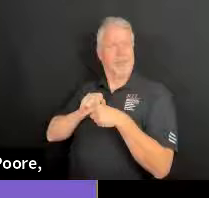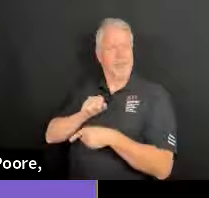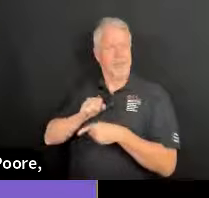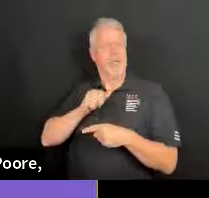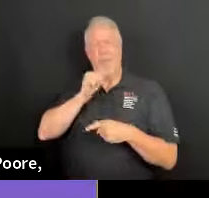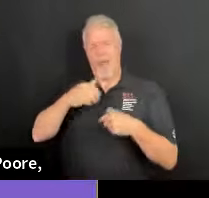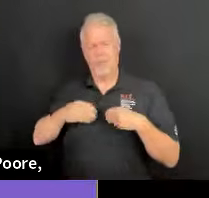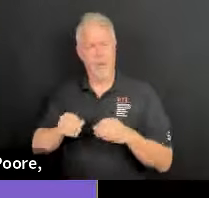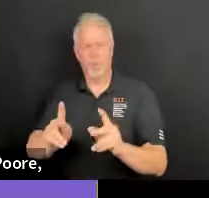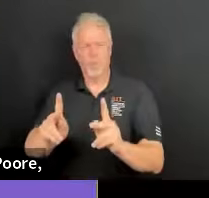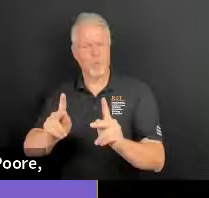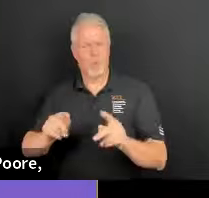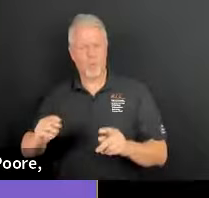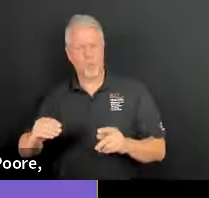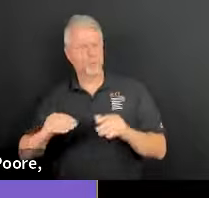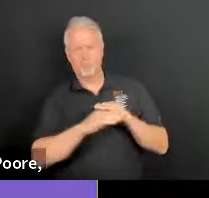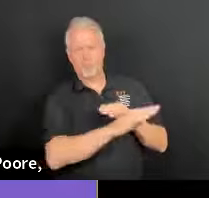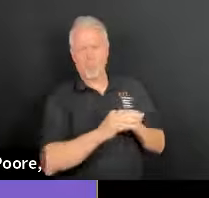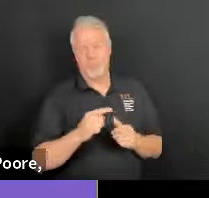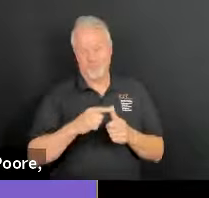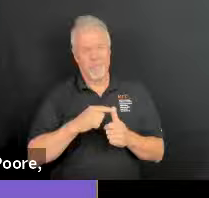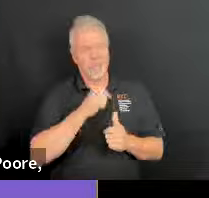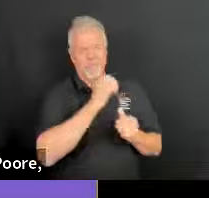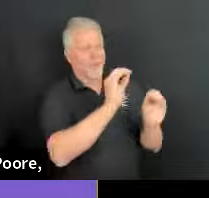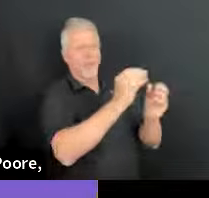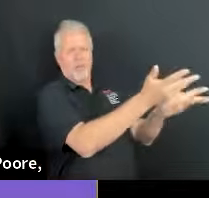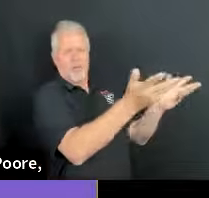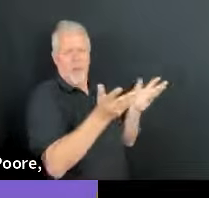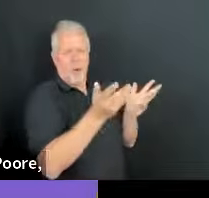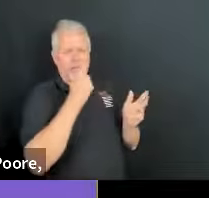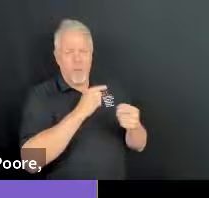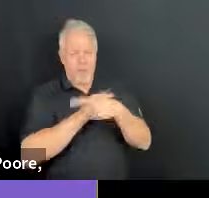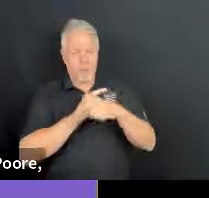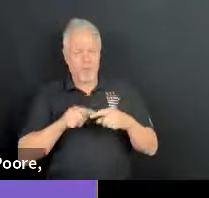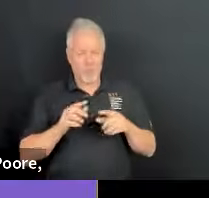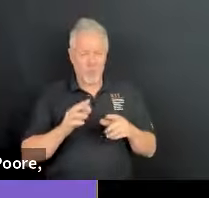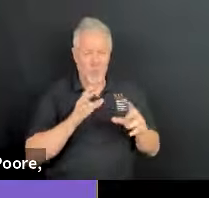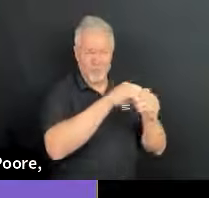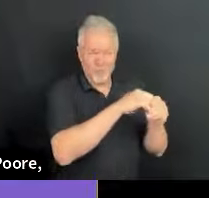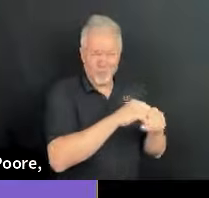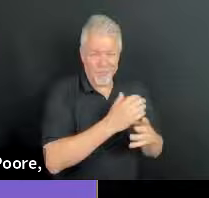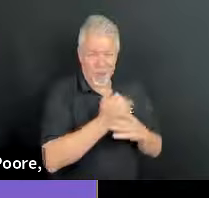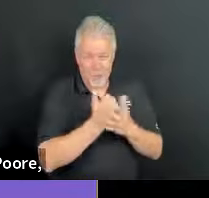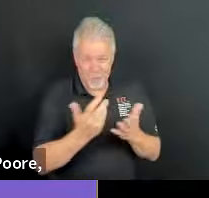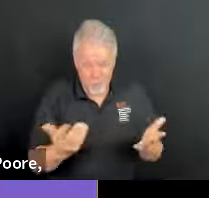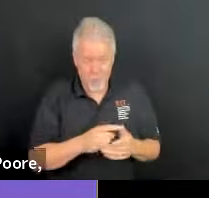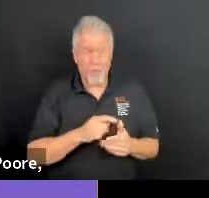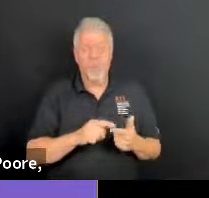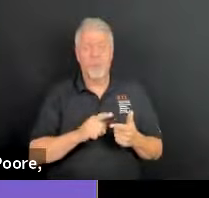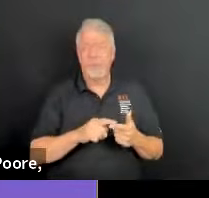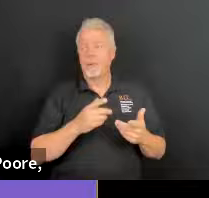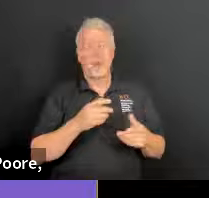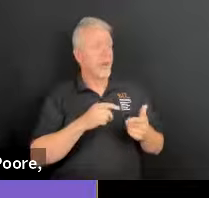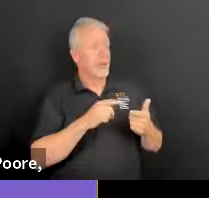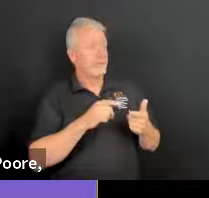And that's not the point, is that the child doesn't need you, or that you can handle it yourself. The point is that the